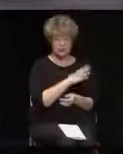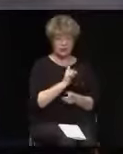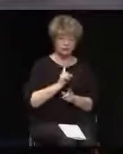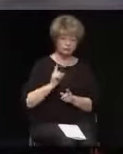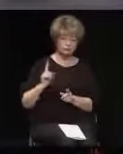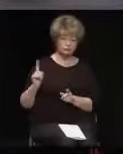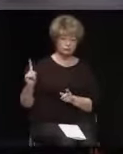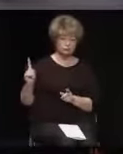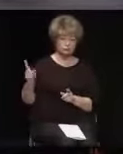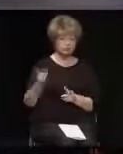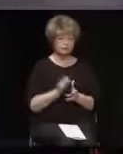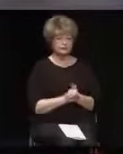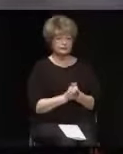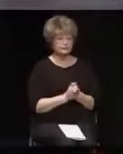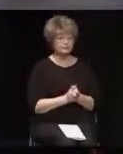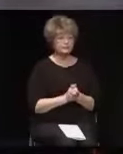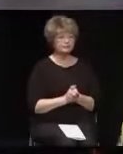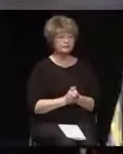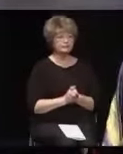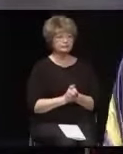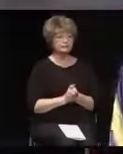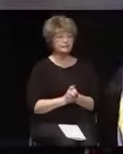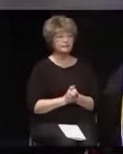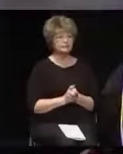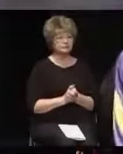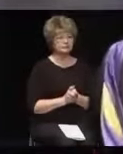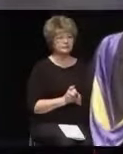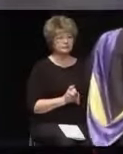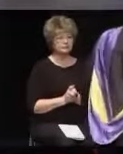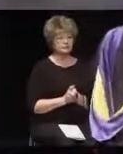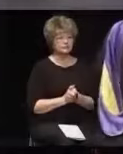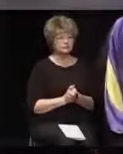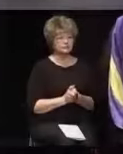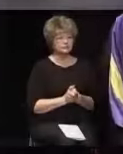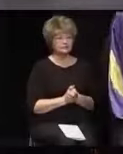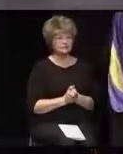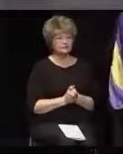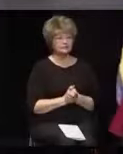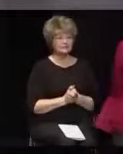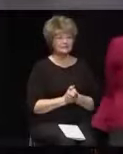Thank you.